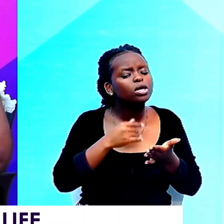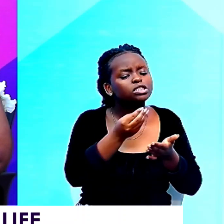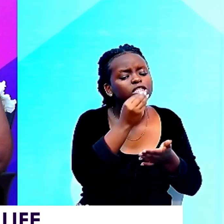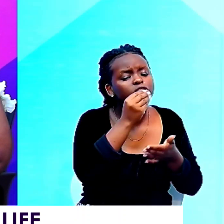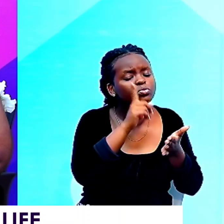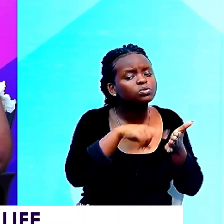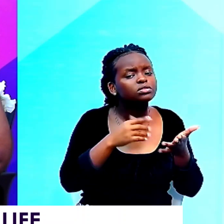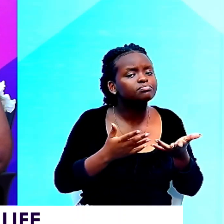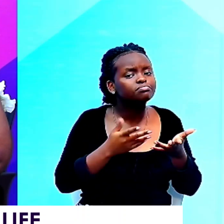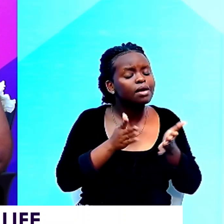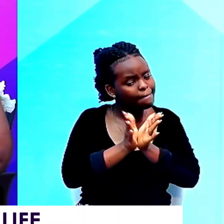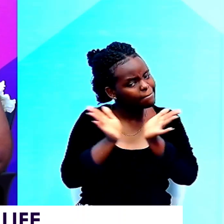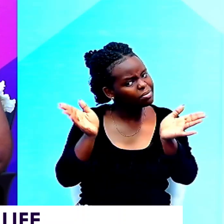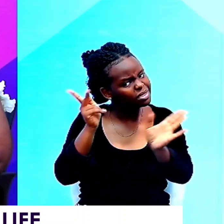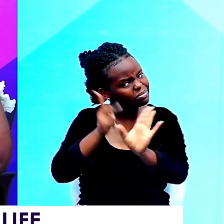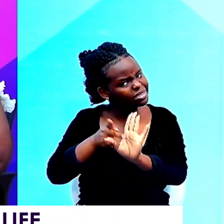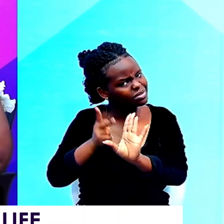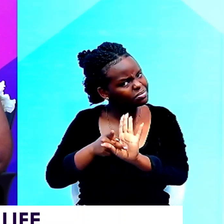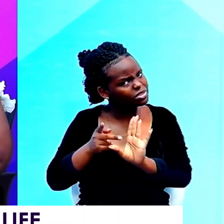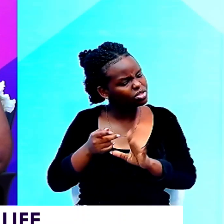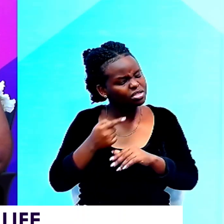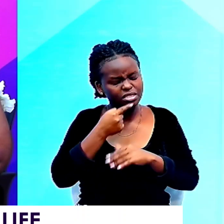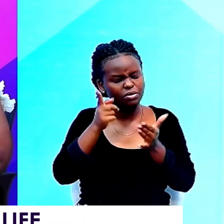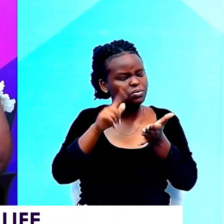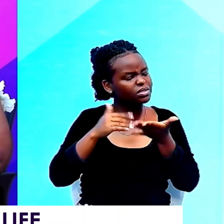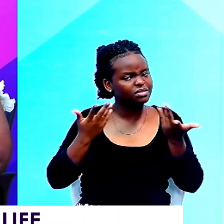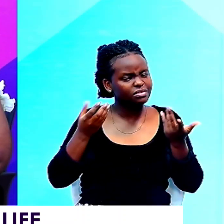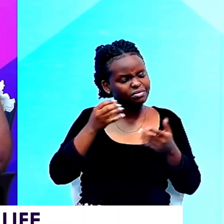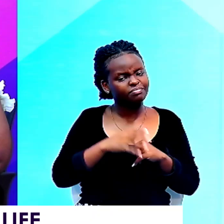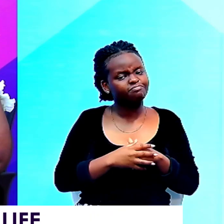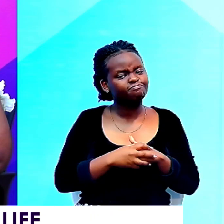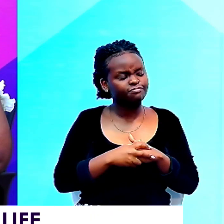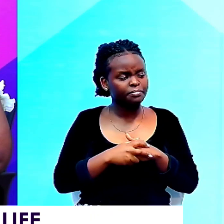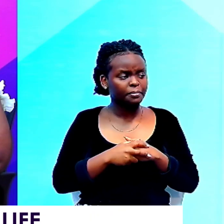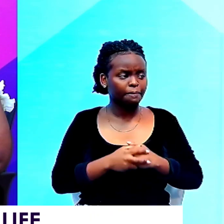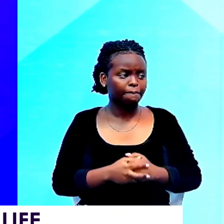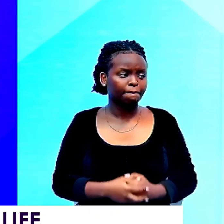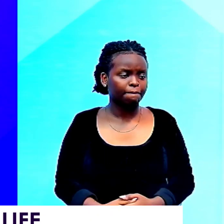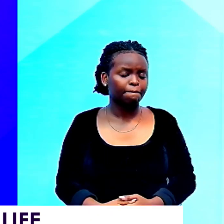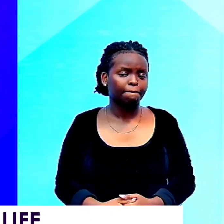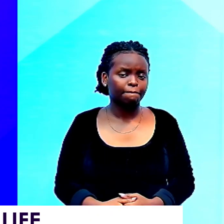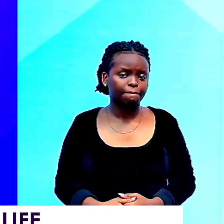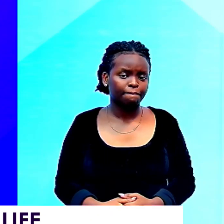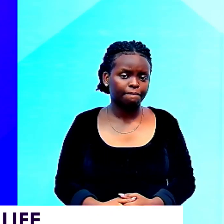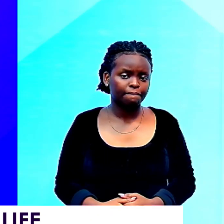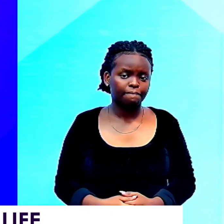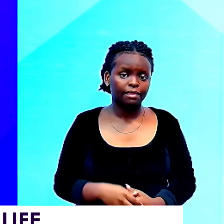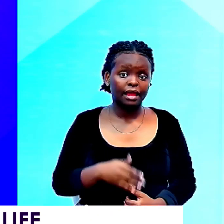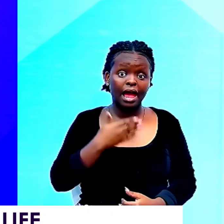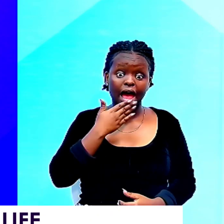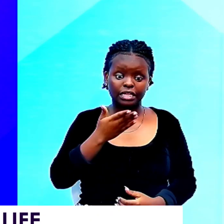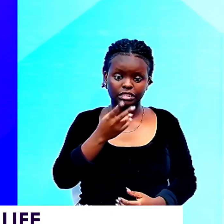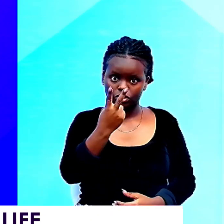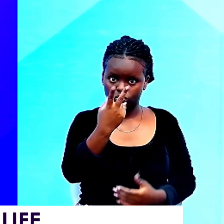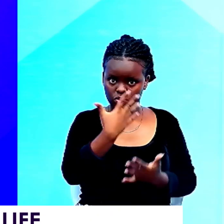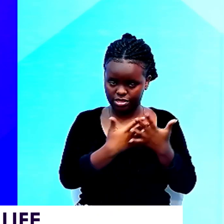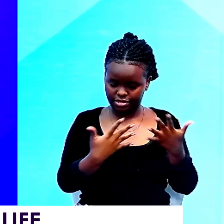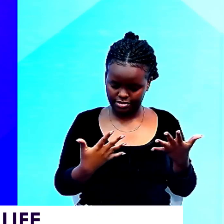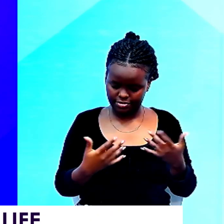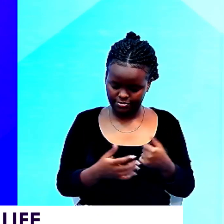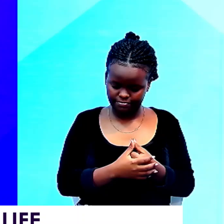public participation. I mean, what do you have to say about this? May I answer two things? Right.